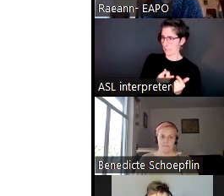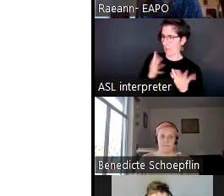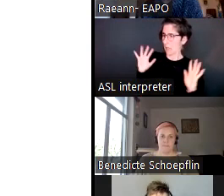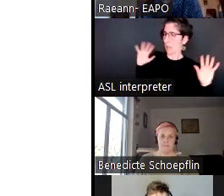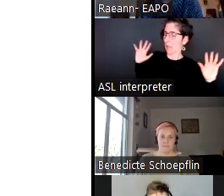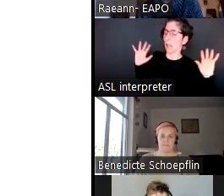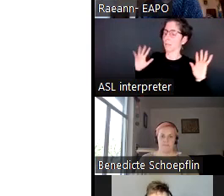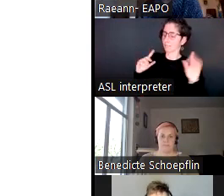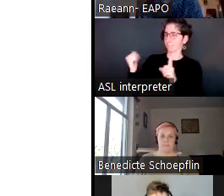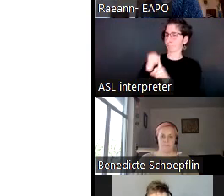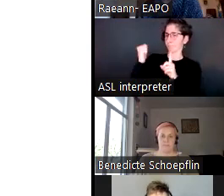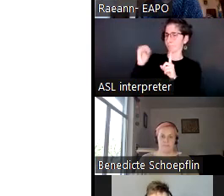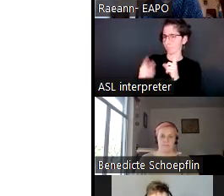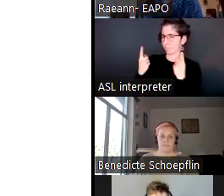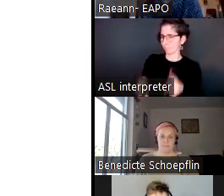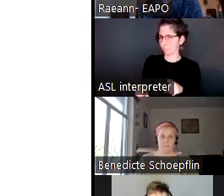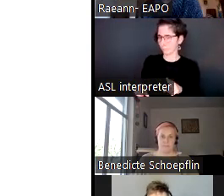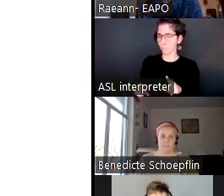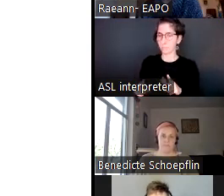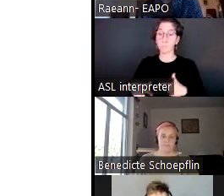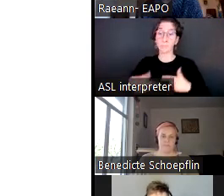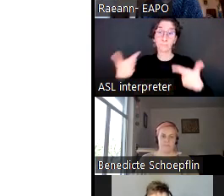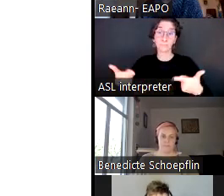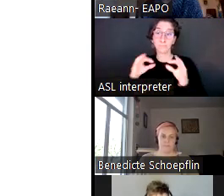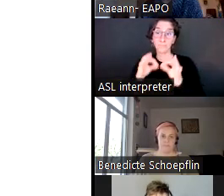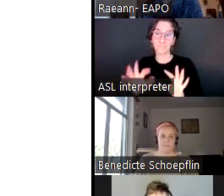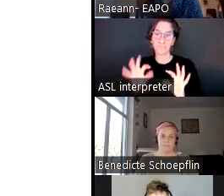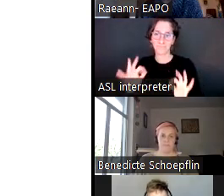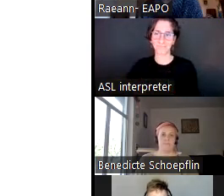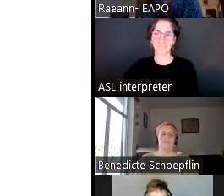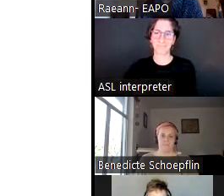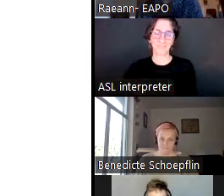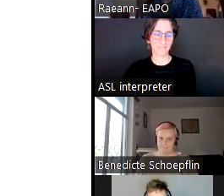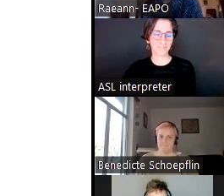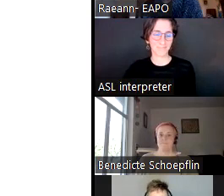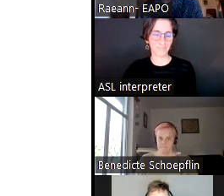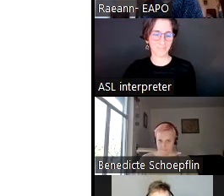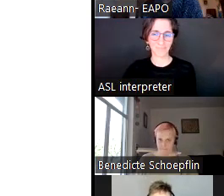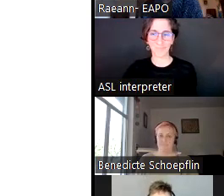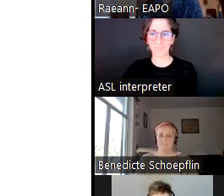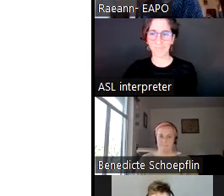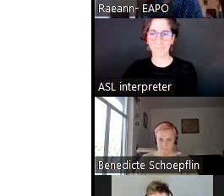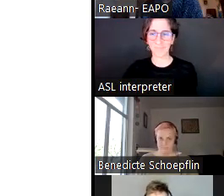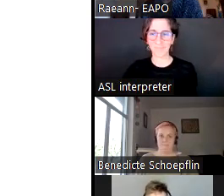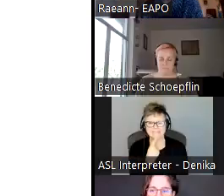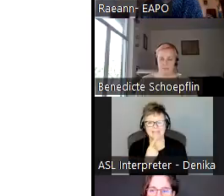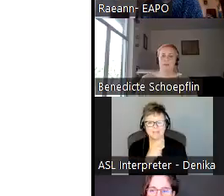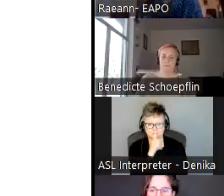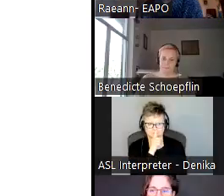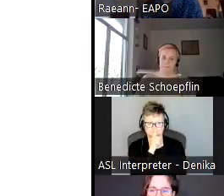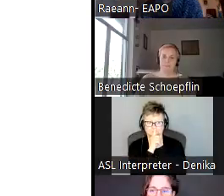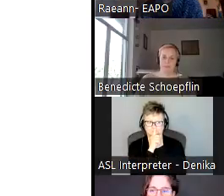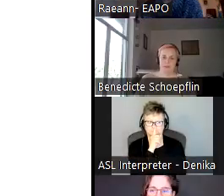ask anybody. But usually that if they tell you not to tell anybody, it's a scam. So I think you should.